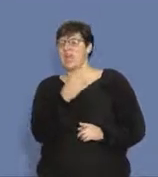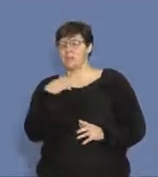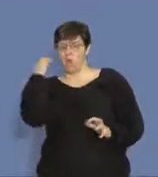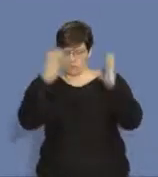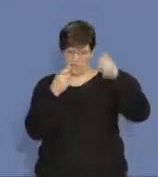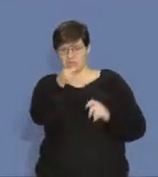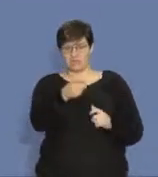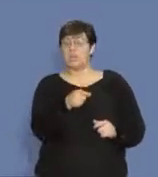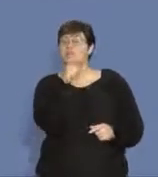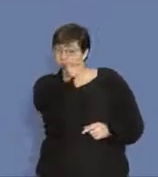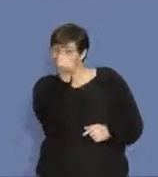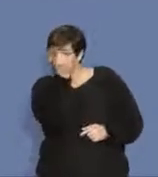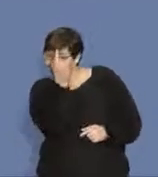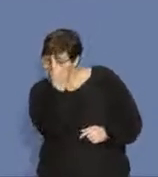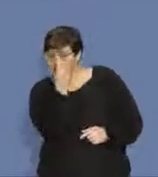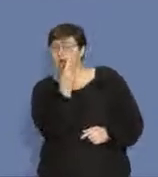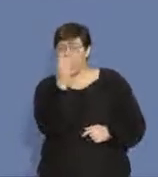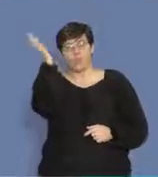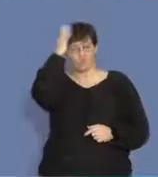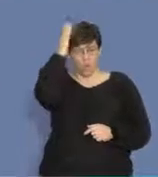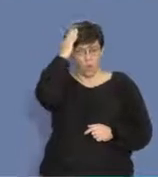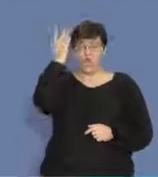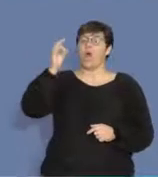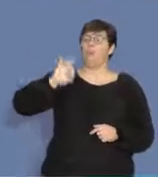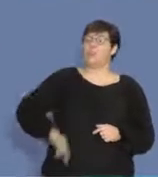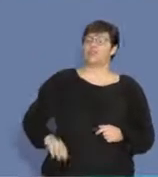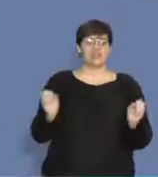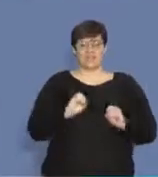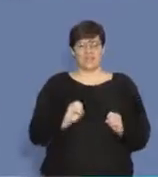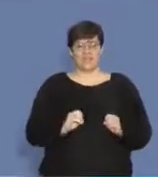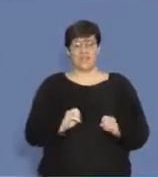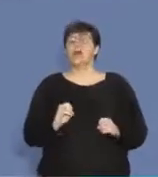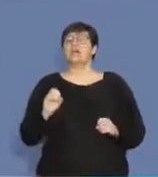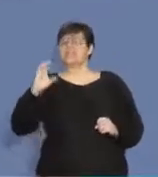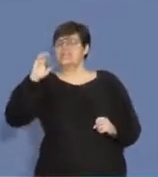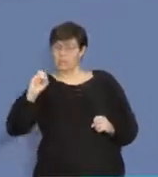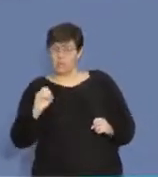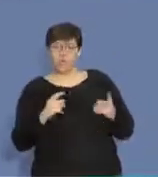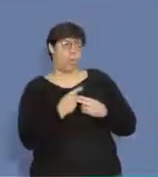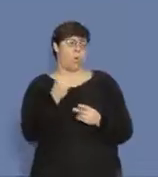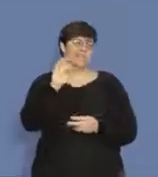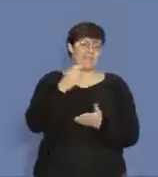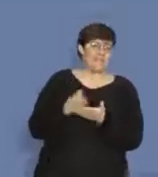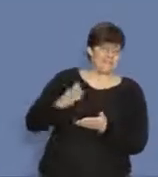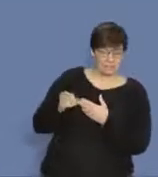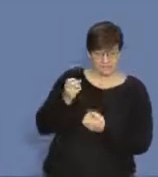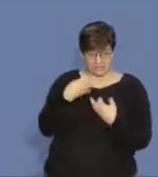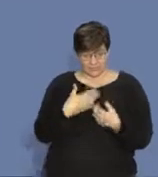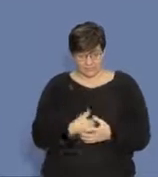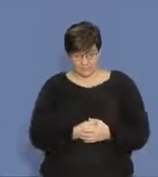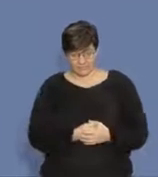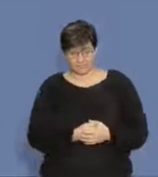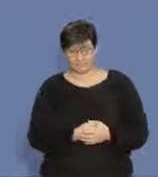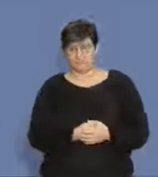you understand what are your zero rated, what are your VAT exempt items. Okay, the next one we have here